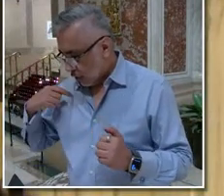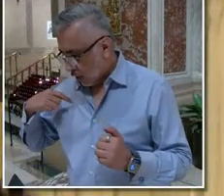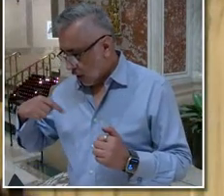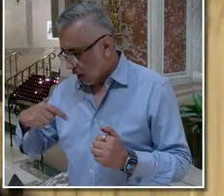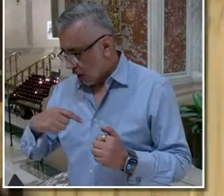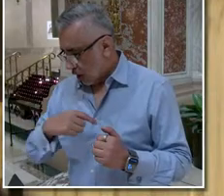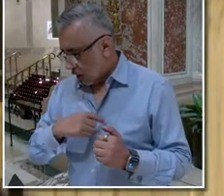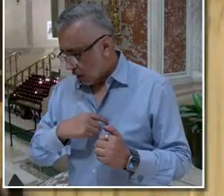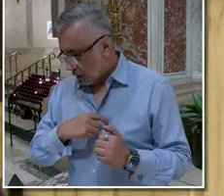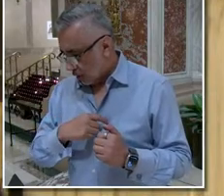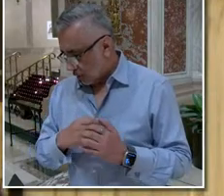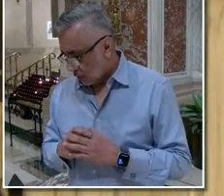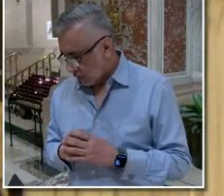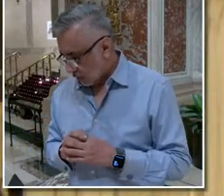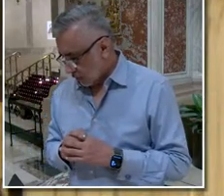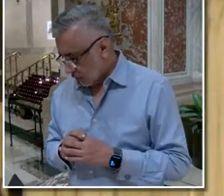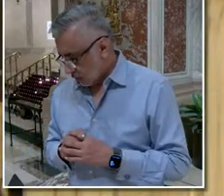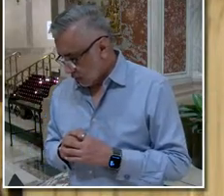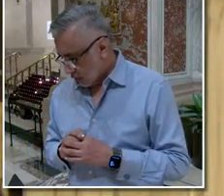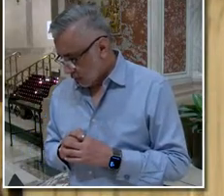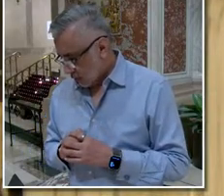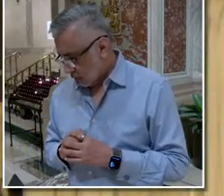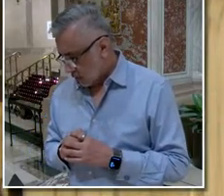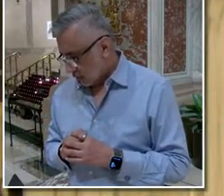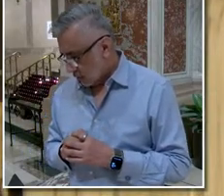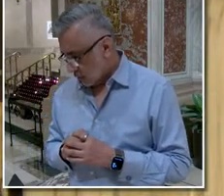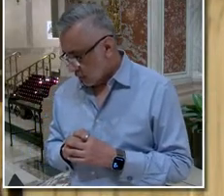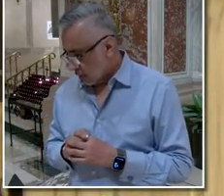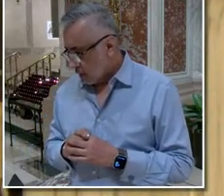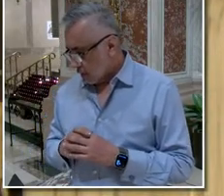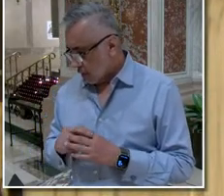exaudi nos.